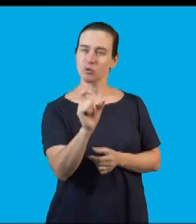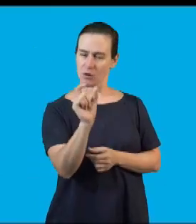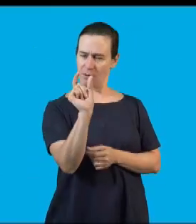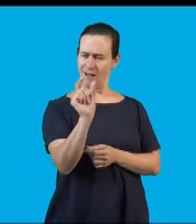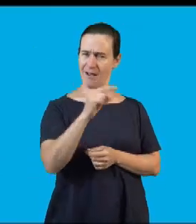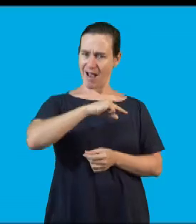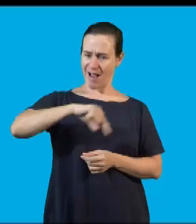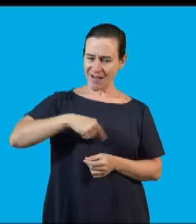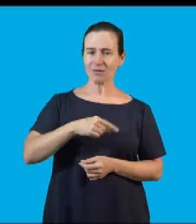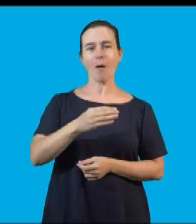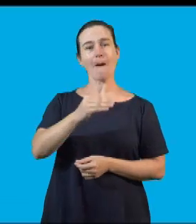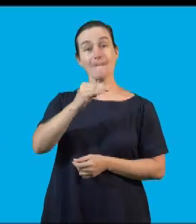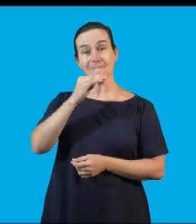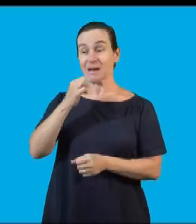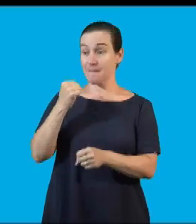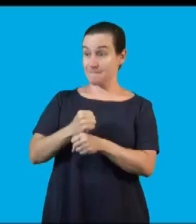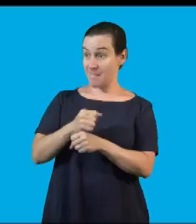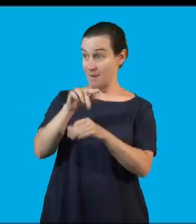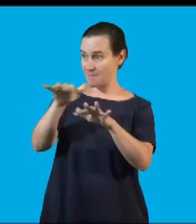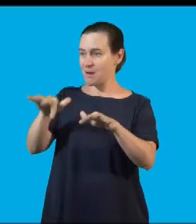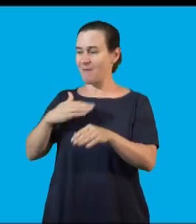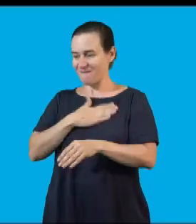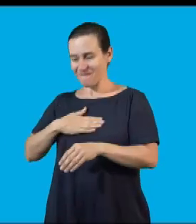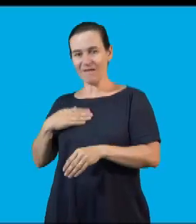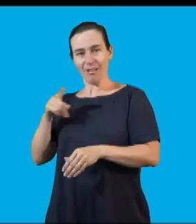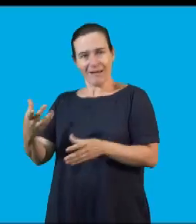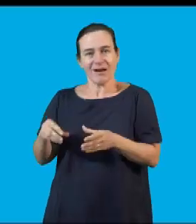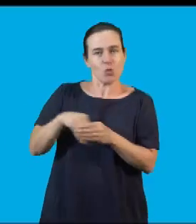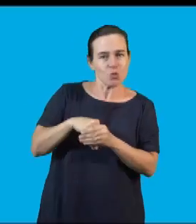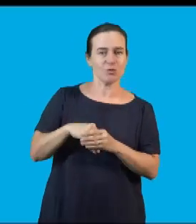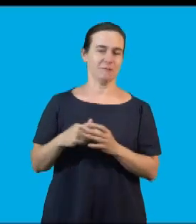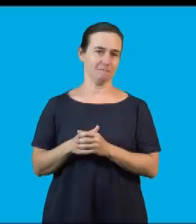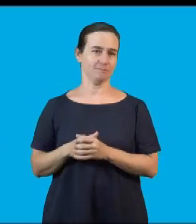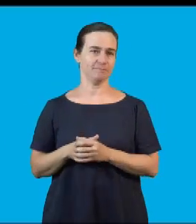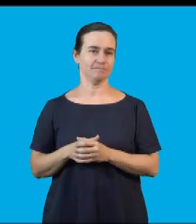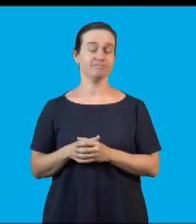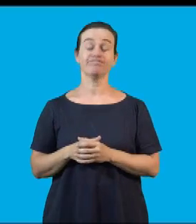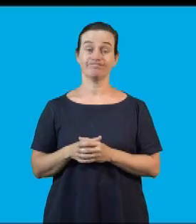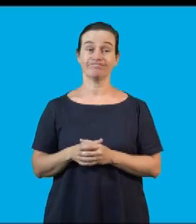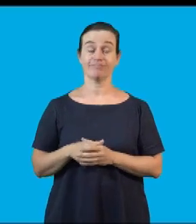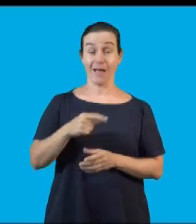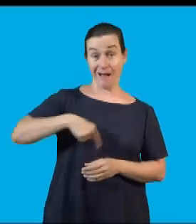the community and makes your writing more inclusive. Our family